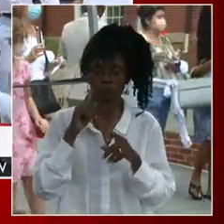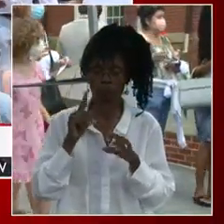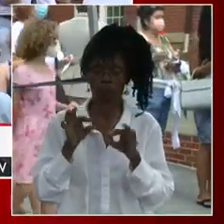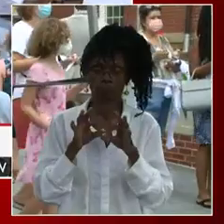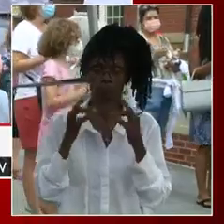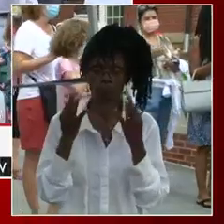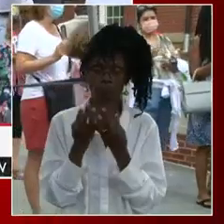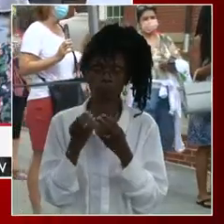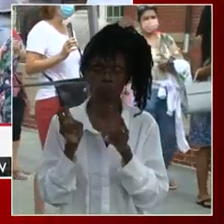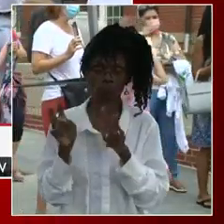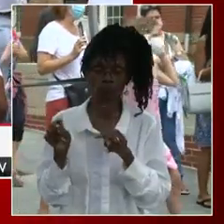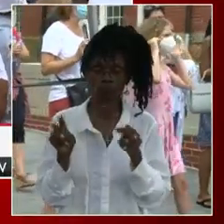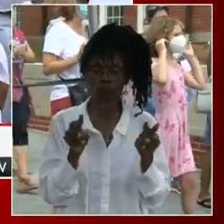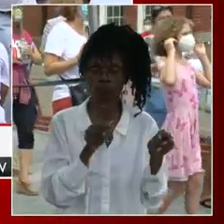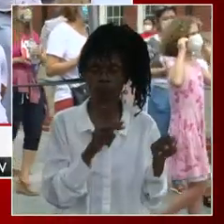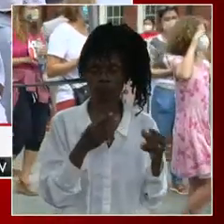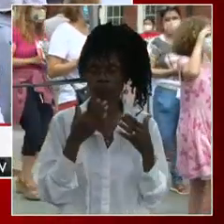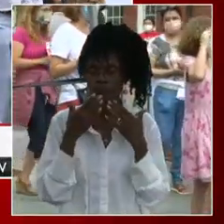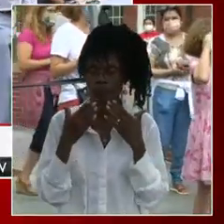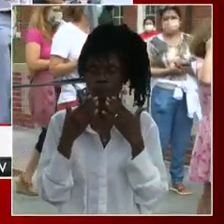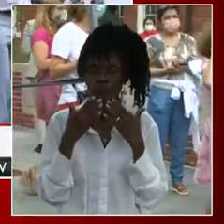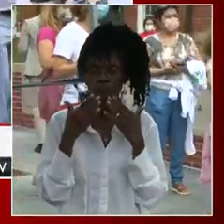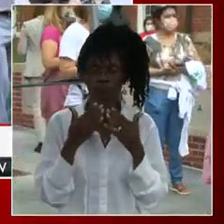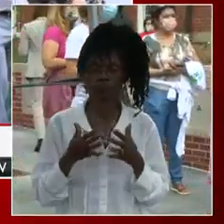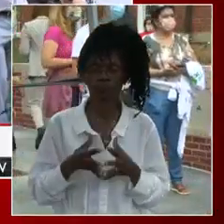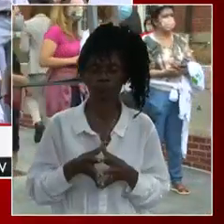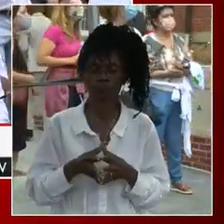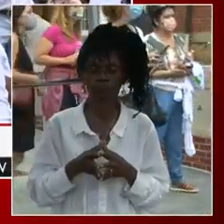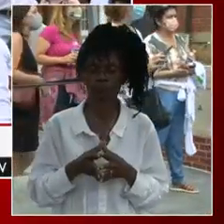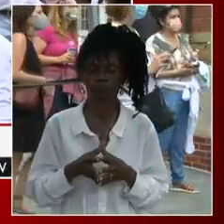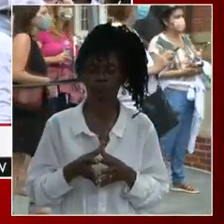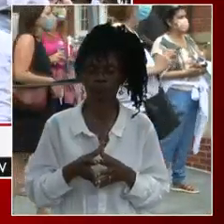place in our new space. Thank you.